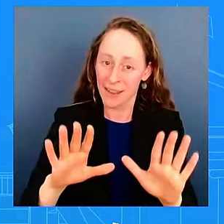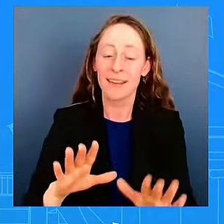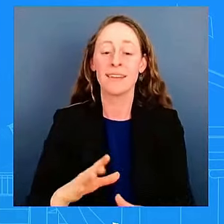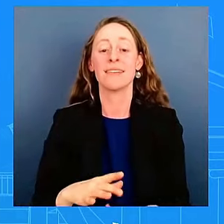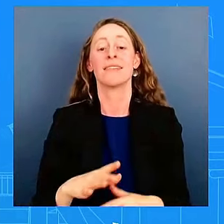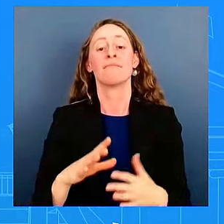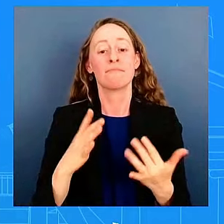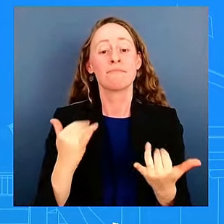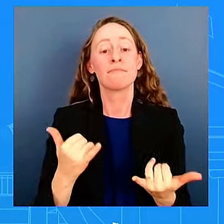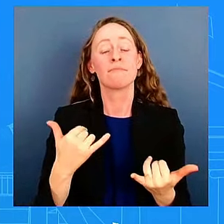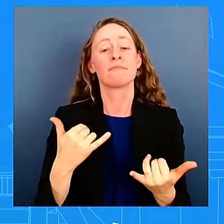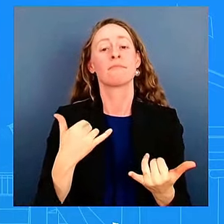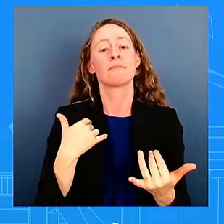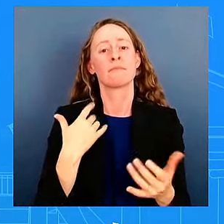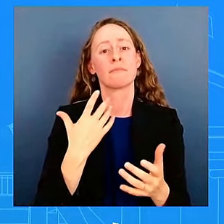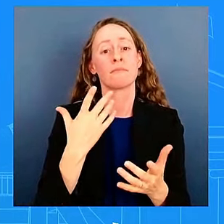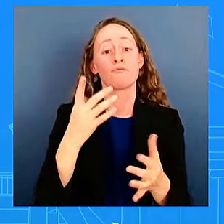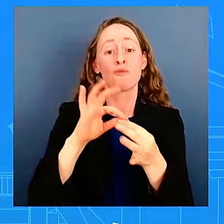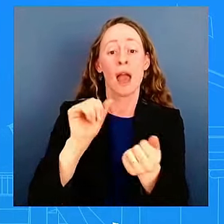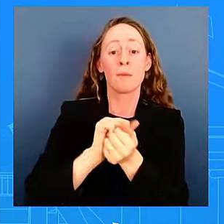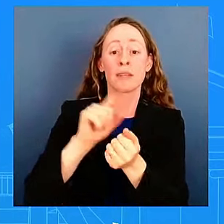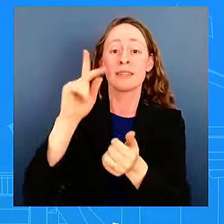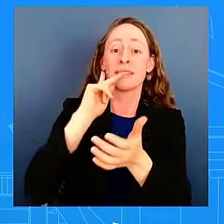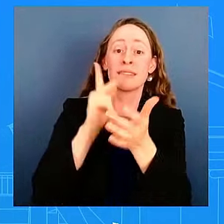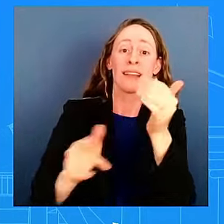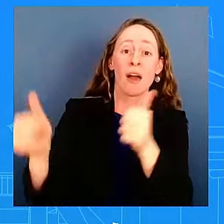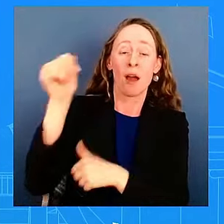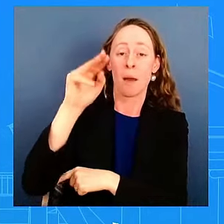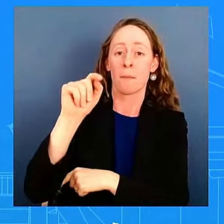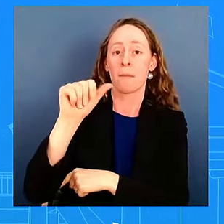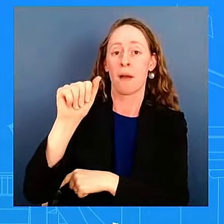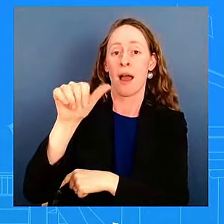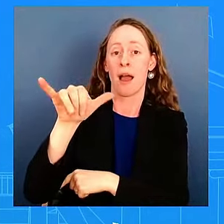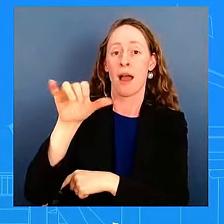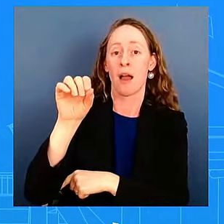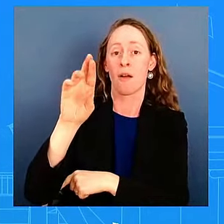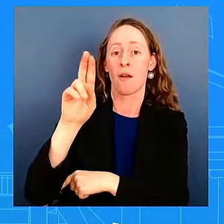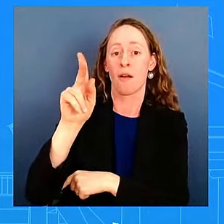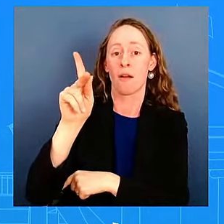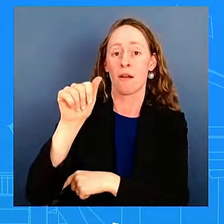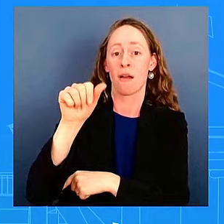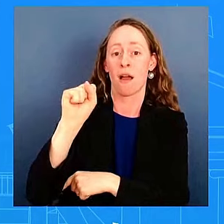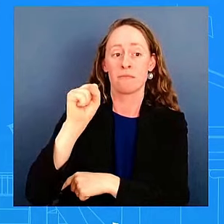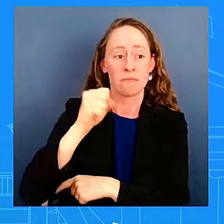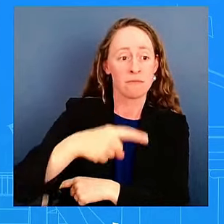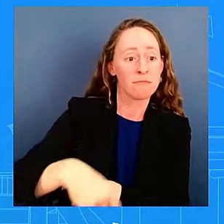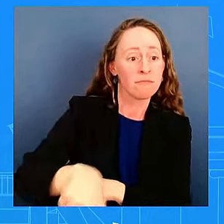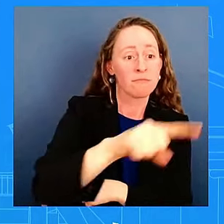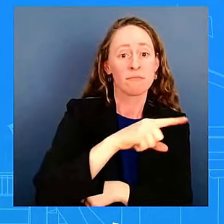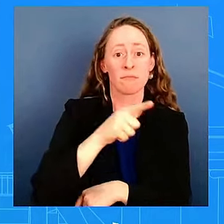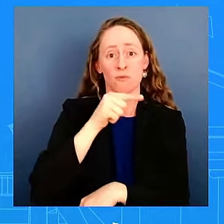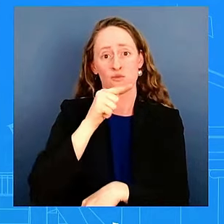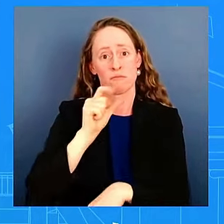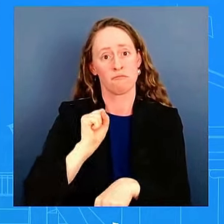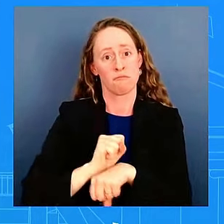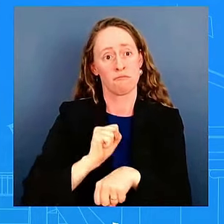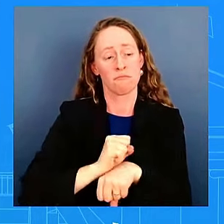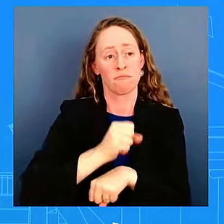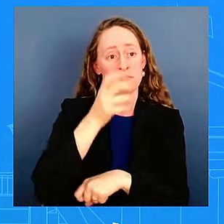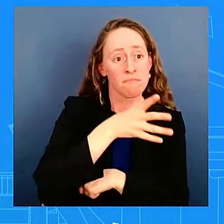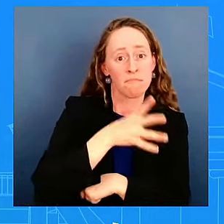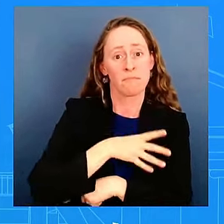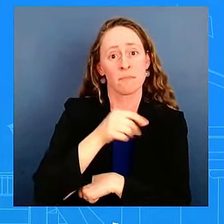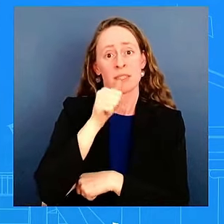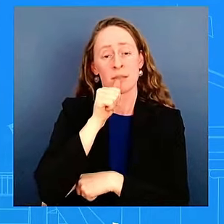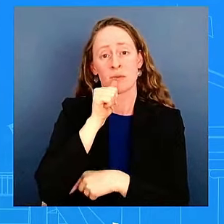secretary. These men and women put their lives on the line. What they're doing is brave. And we should